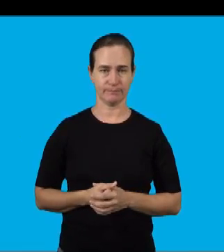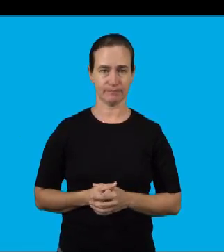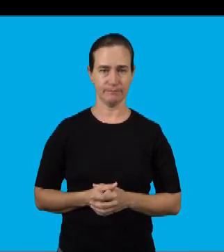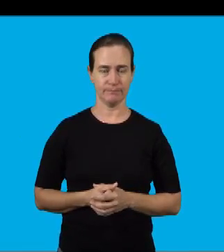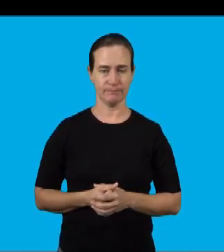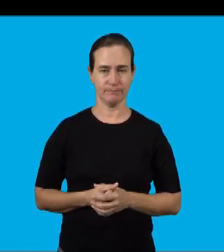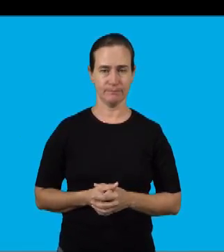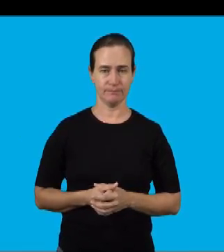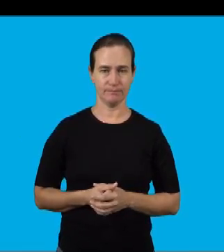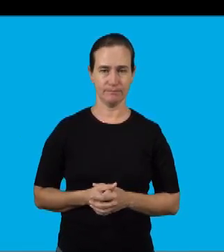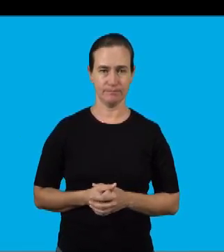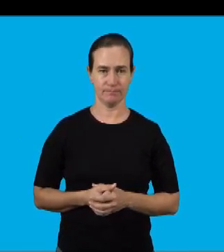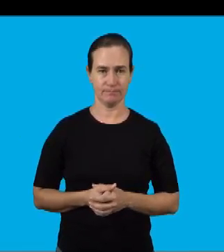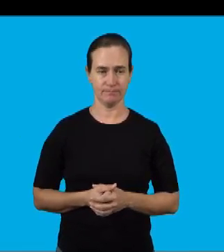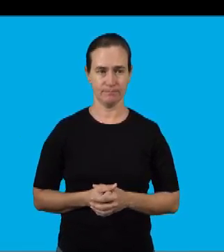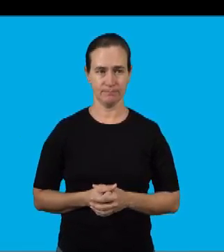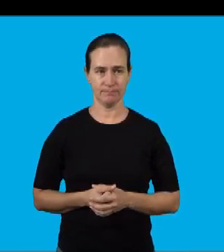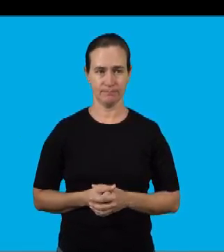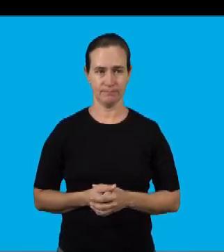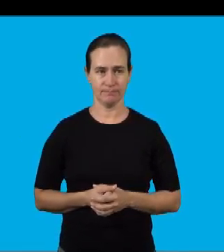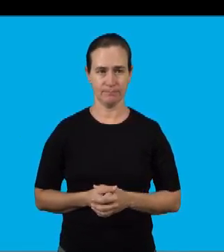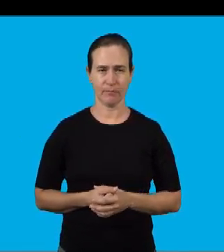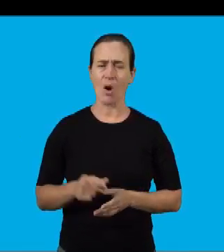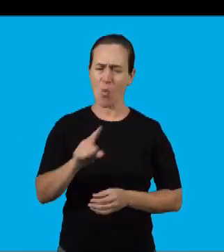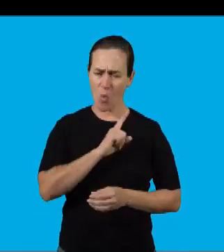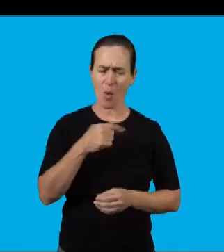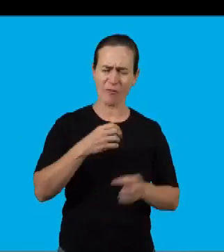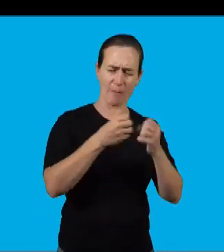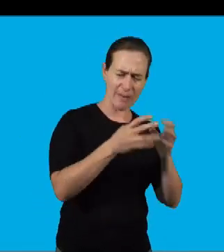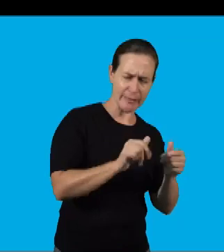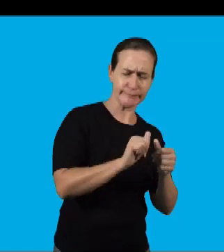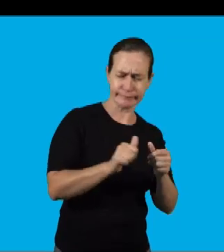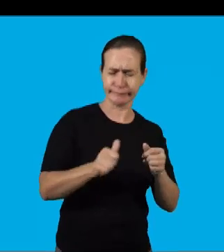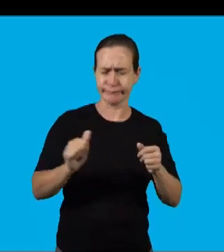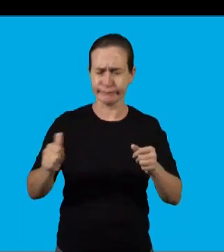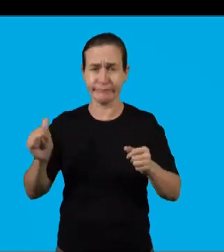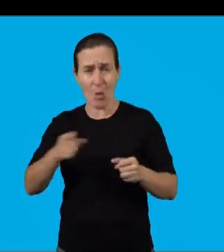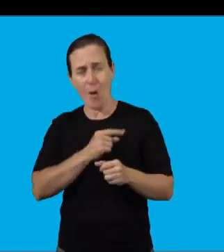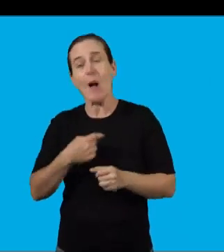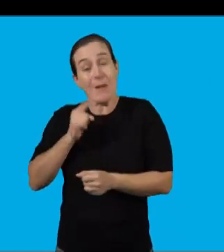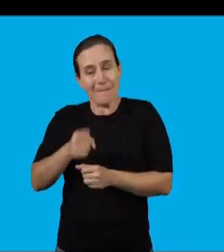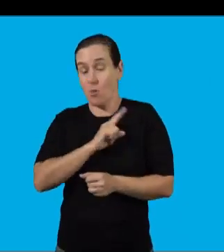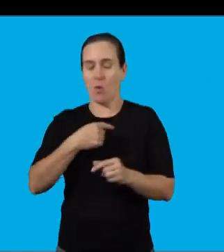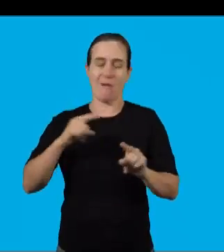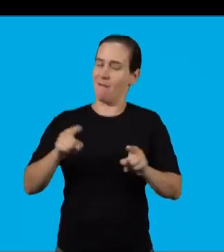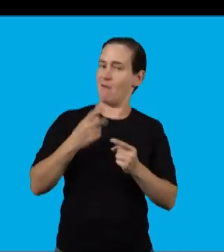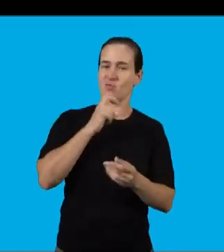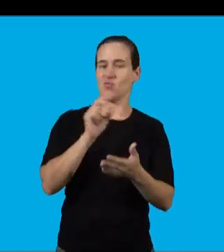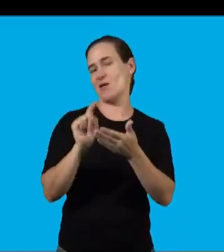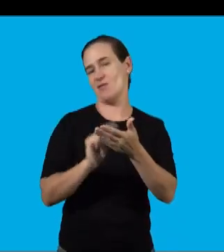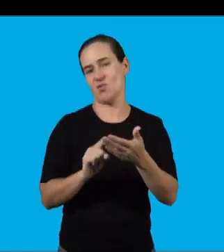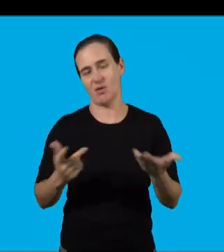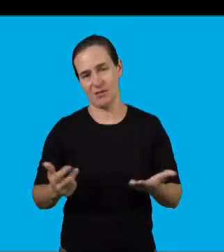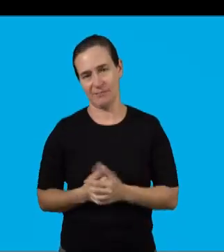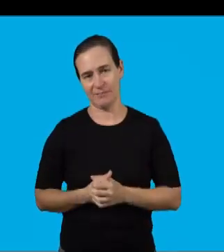over 9. Now remember why we're expanding it from the beginning to the end, because we were asked to not use a calculator, meaning we're not going to use those